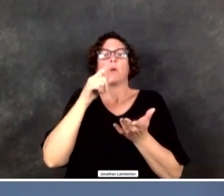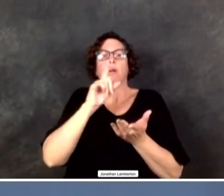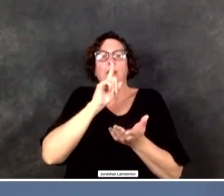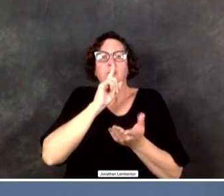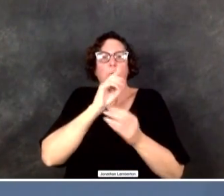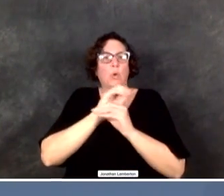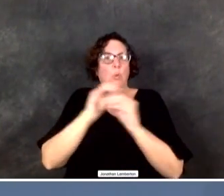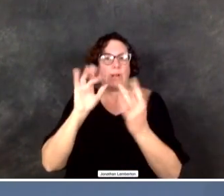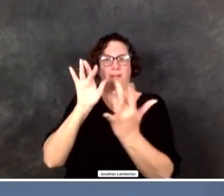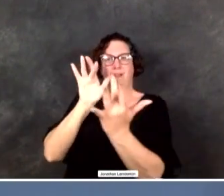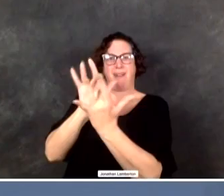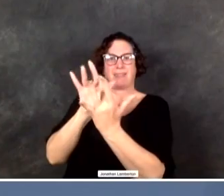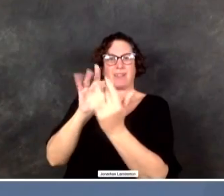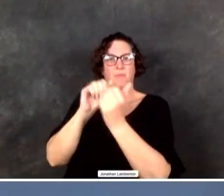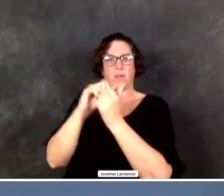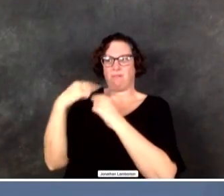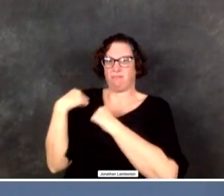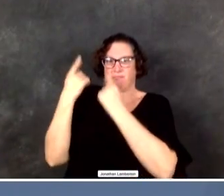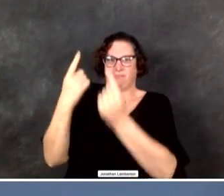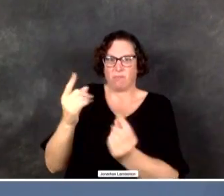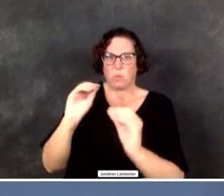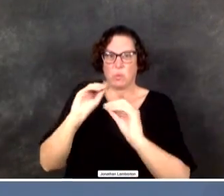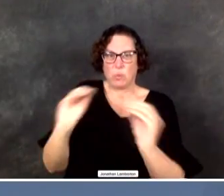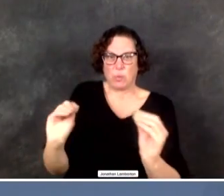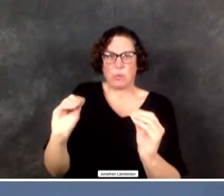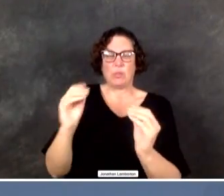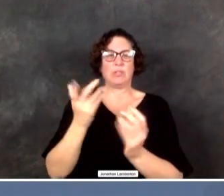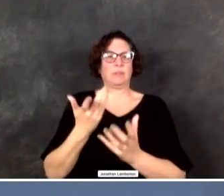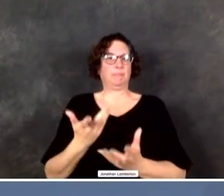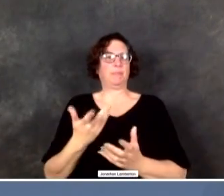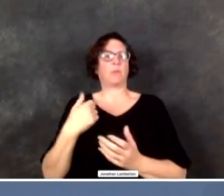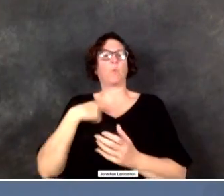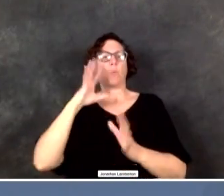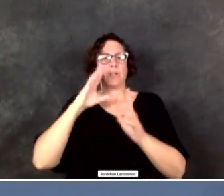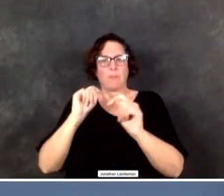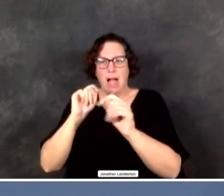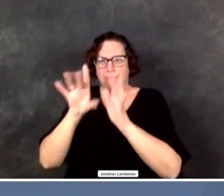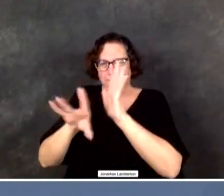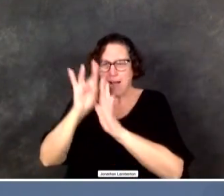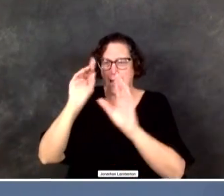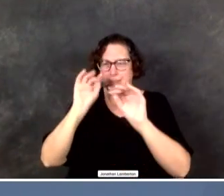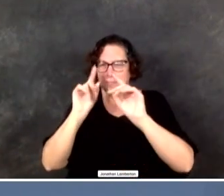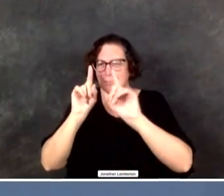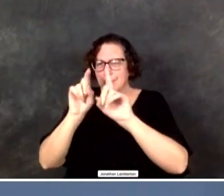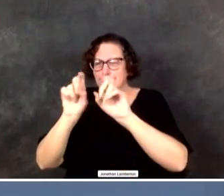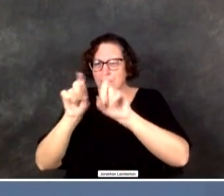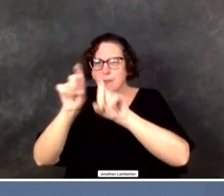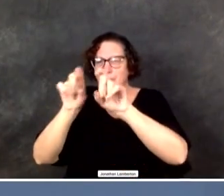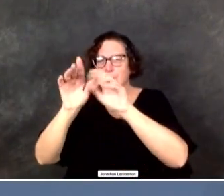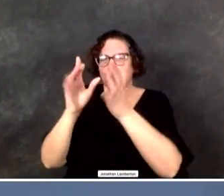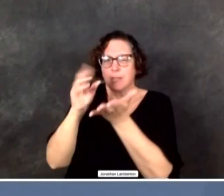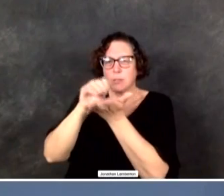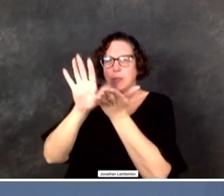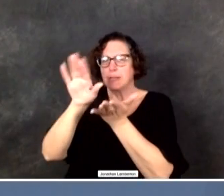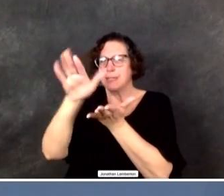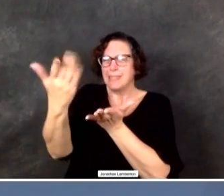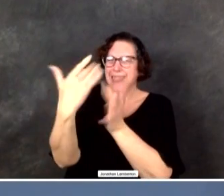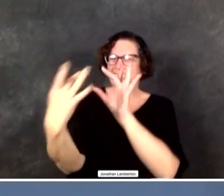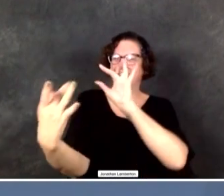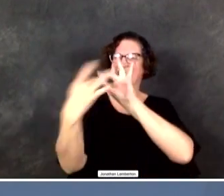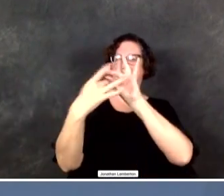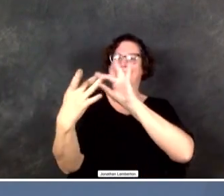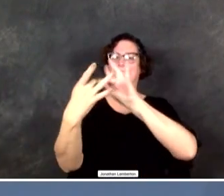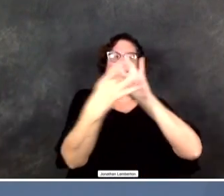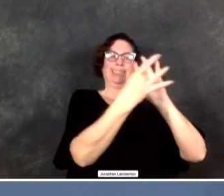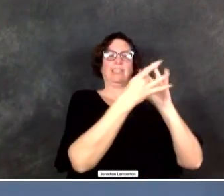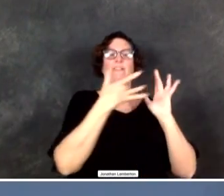every student is. What's also important to really be clear about is that when we originally